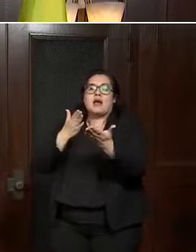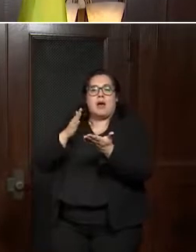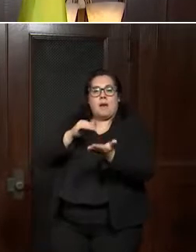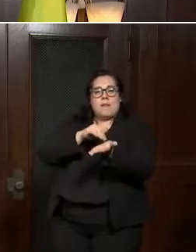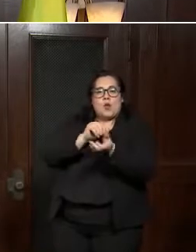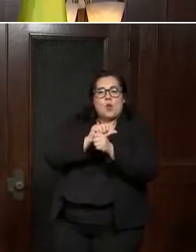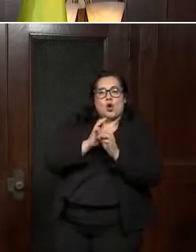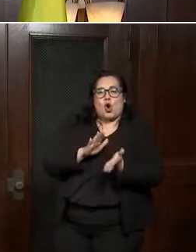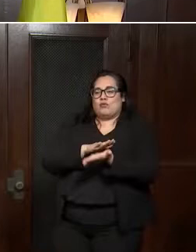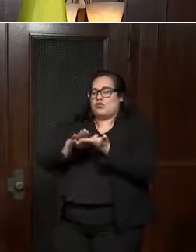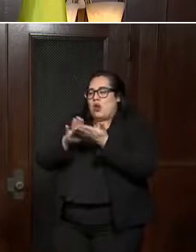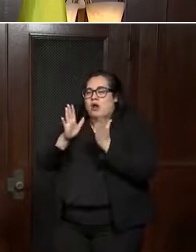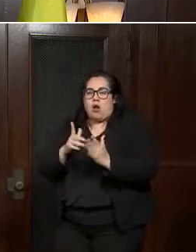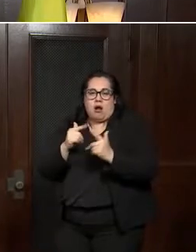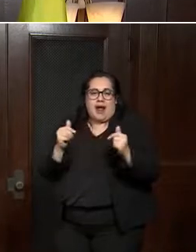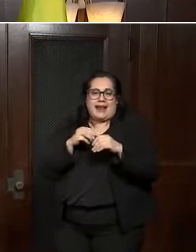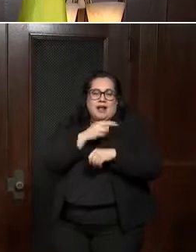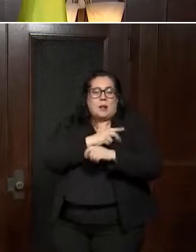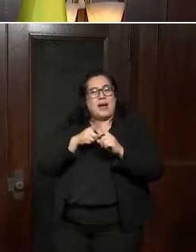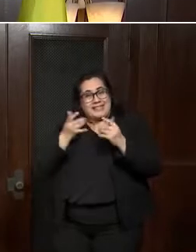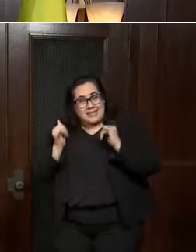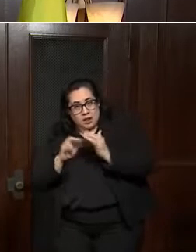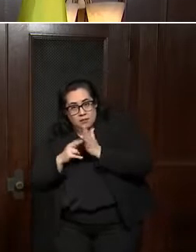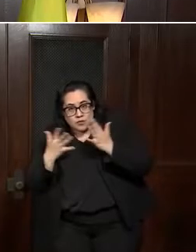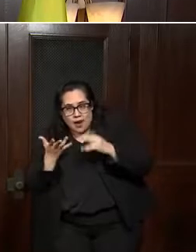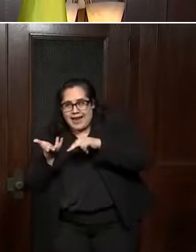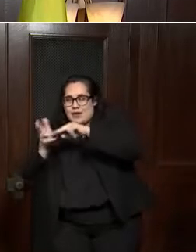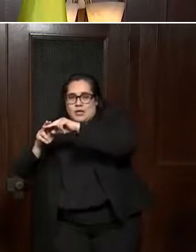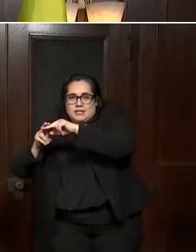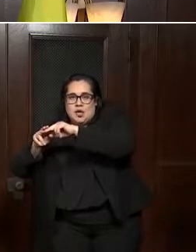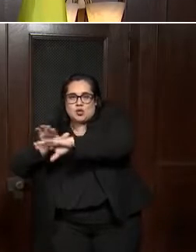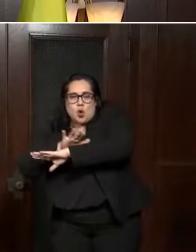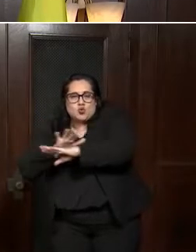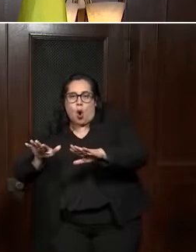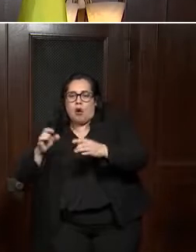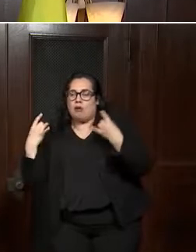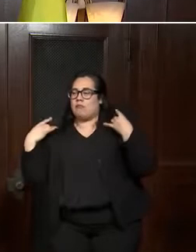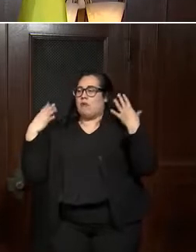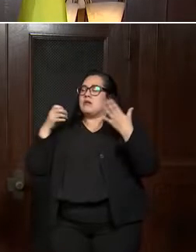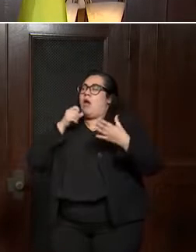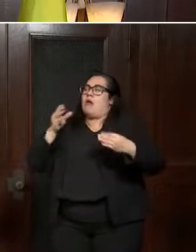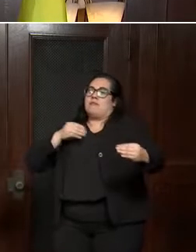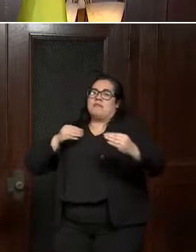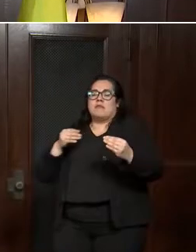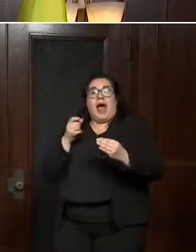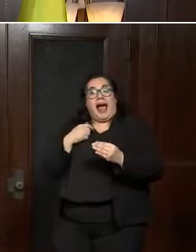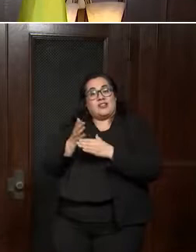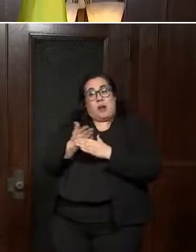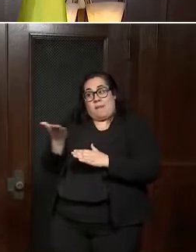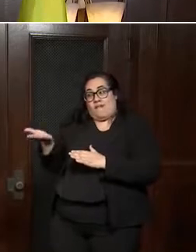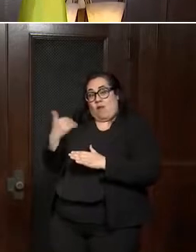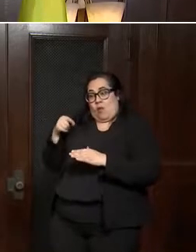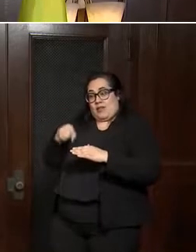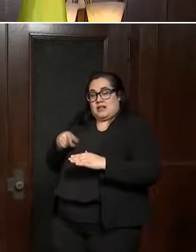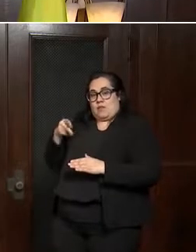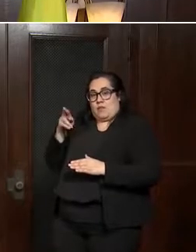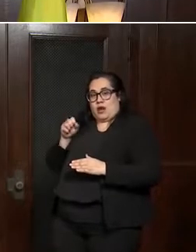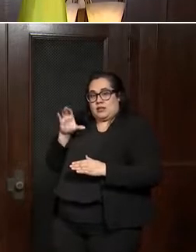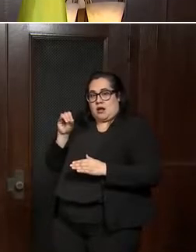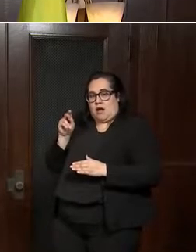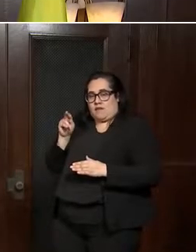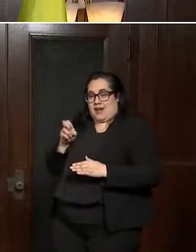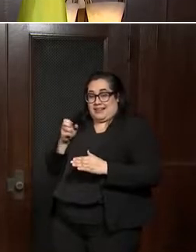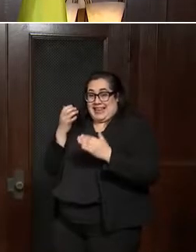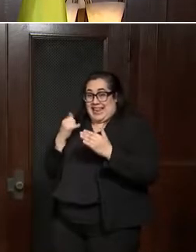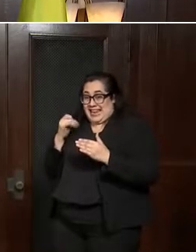who are there in the hospitals and everybody. But it's still an increase, so don't let up. When I shared earlier in this press conference that if we let